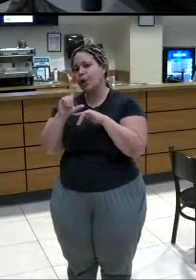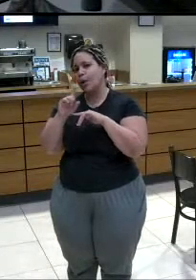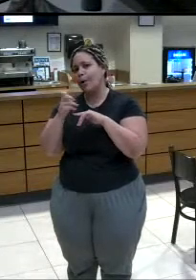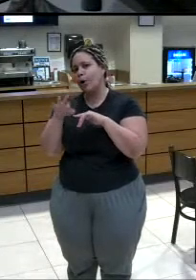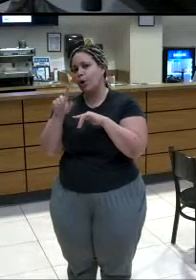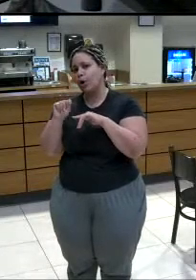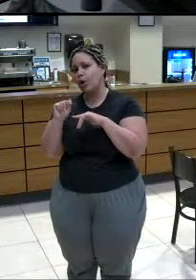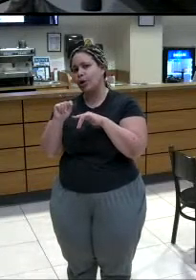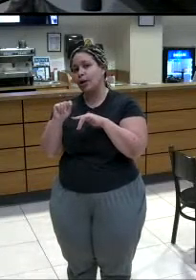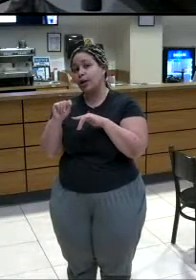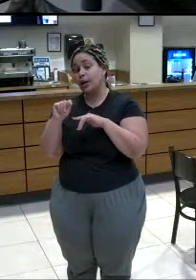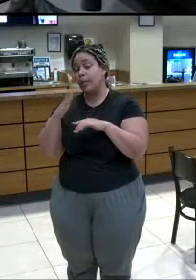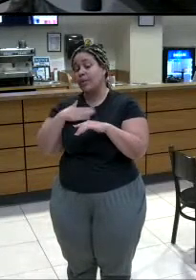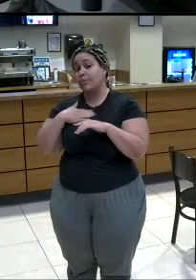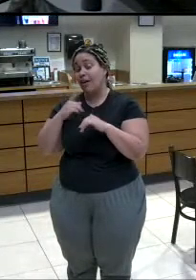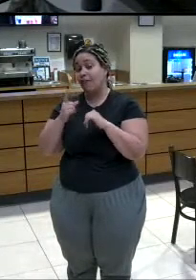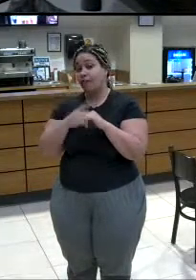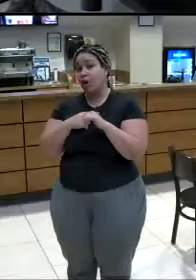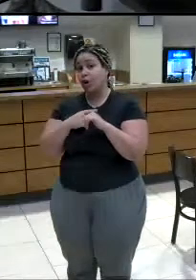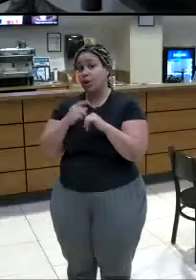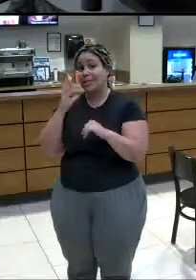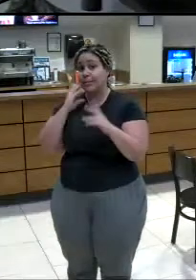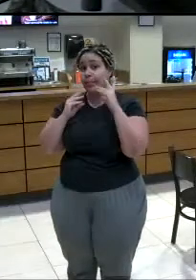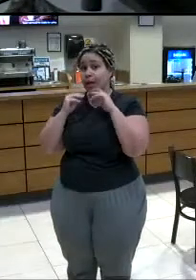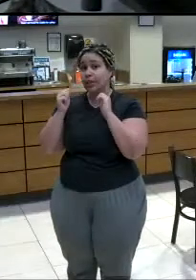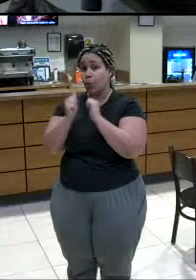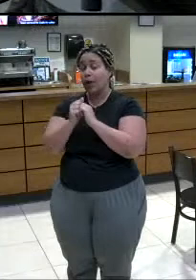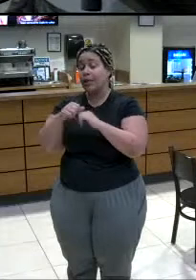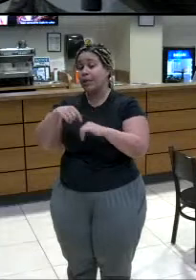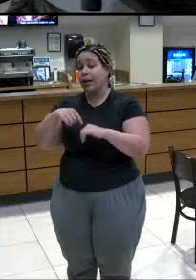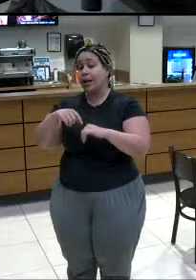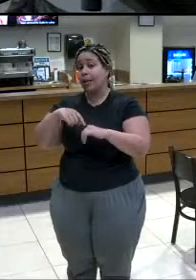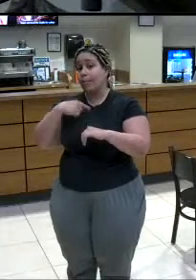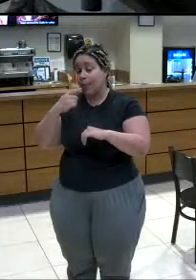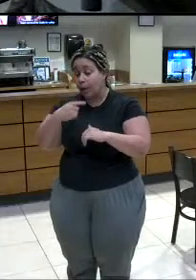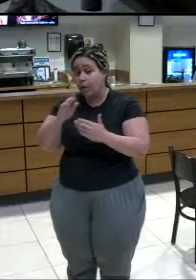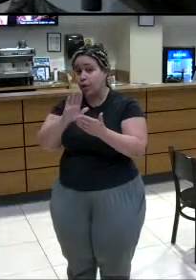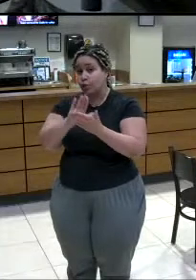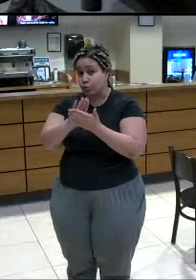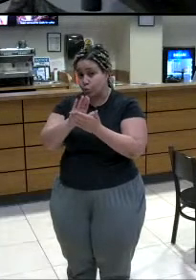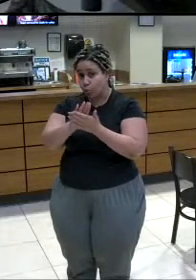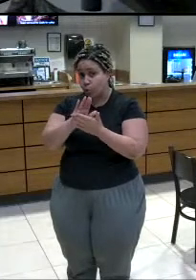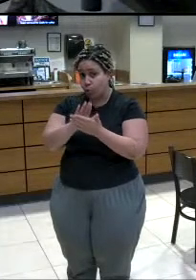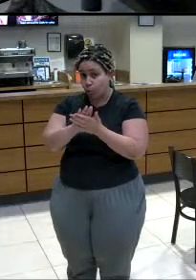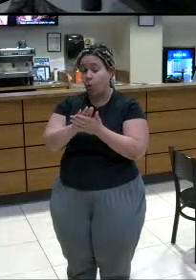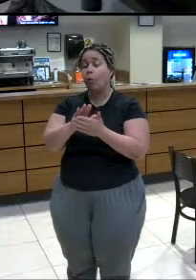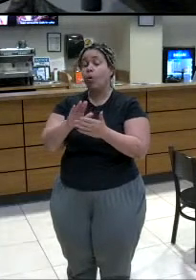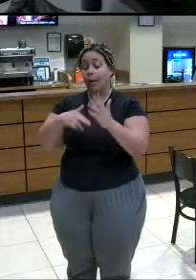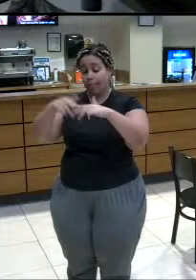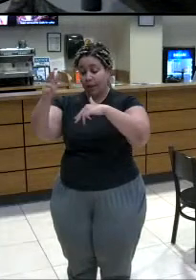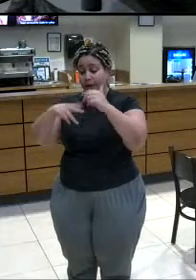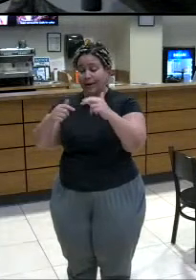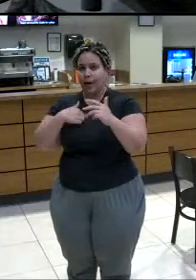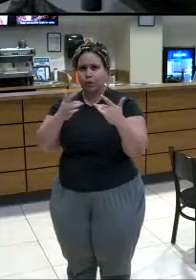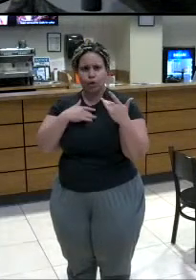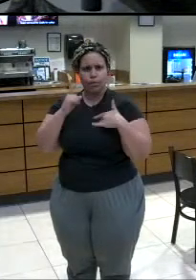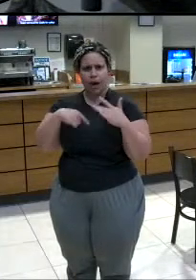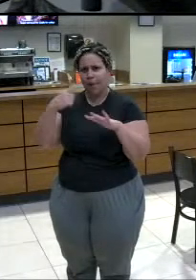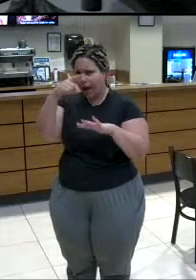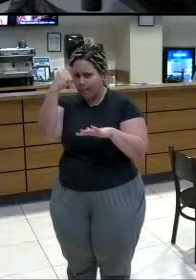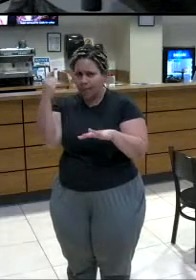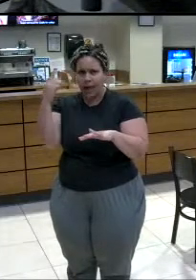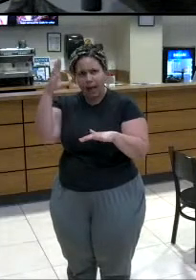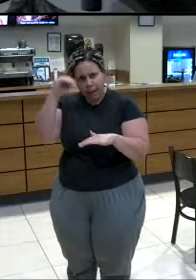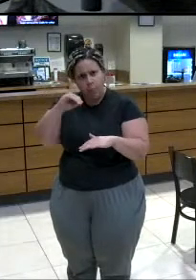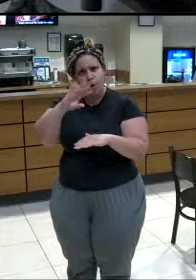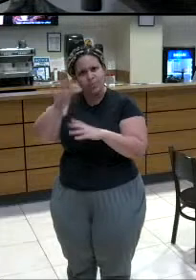first interaction with a public school building, and I was concerned about my Black boys being in a predominantly white school, and Miss Talbot